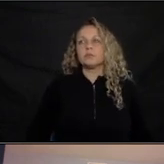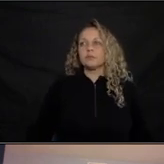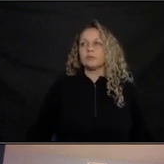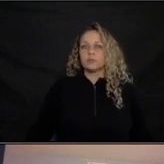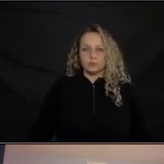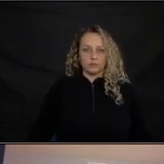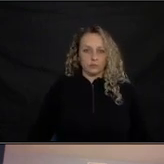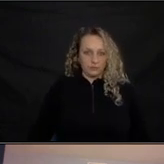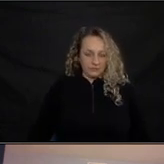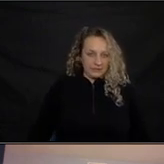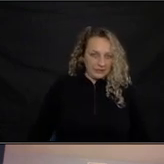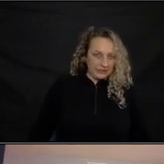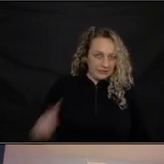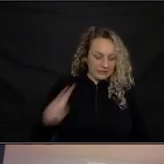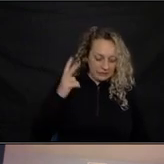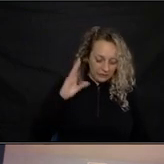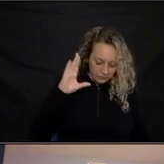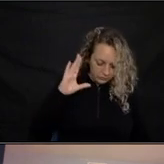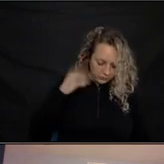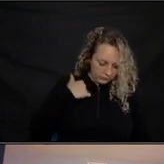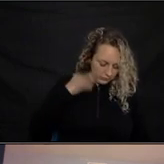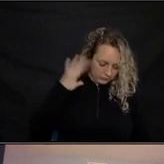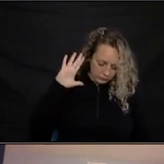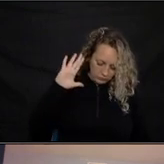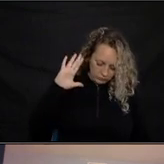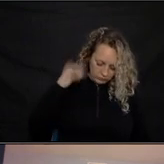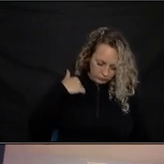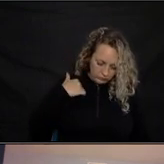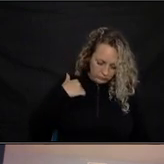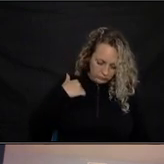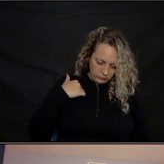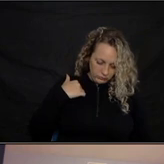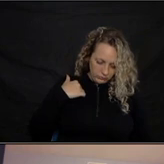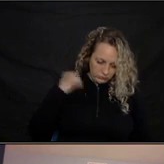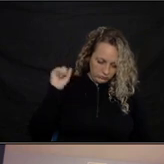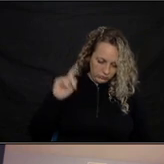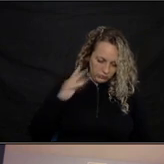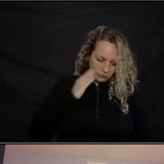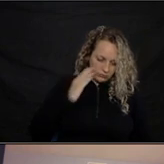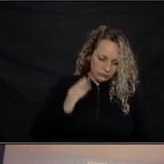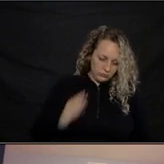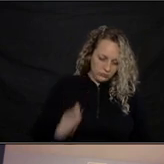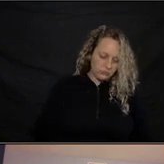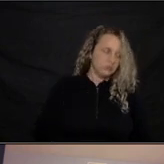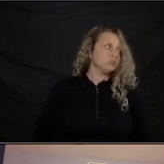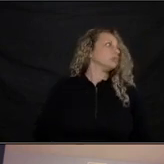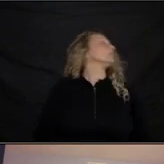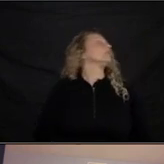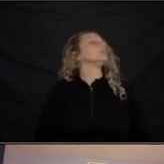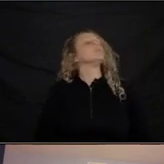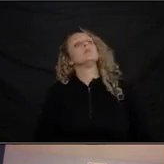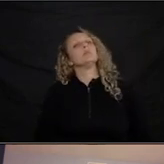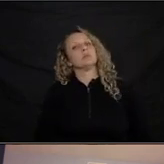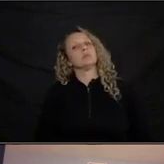Do I have a second? Yes, second to amend. All right, thank you.